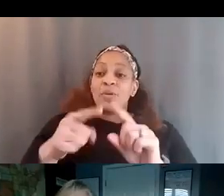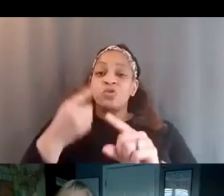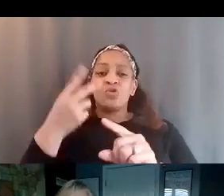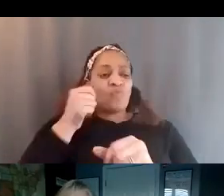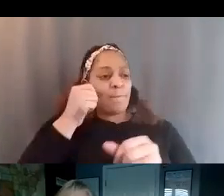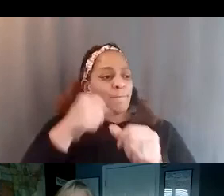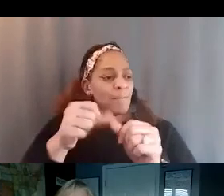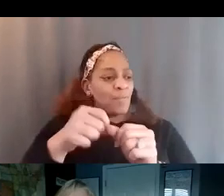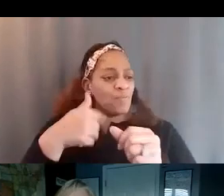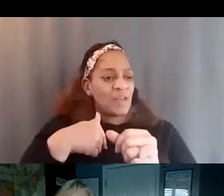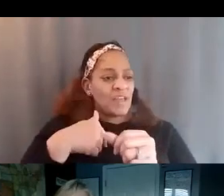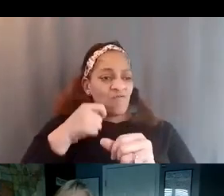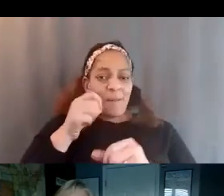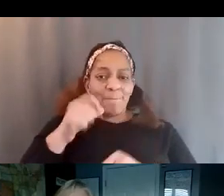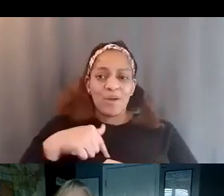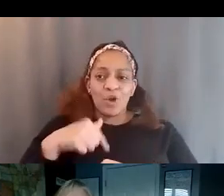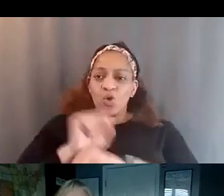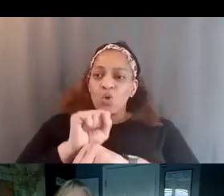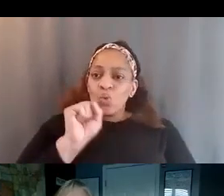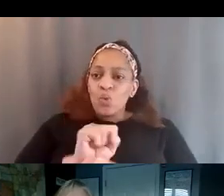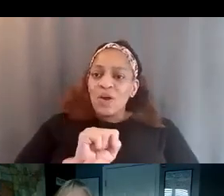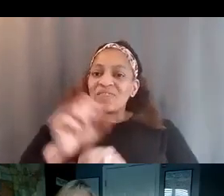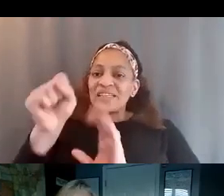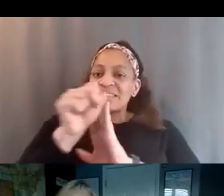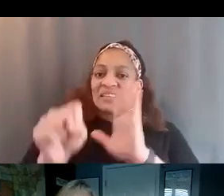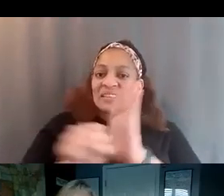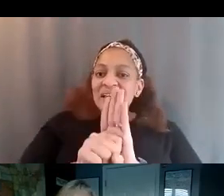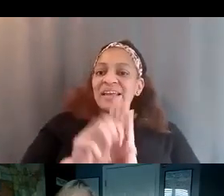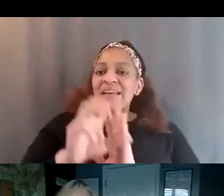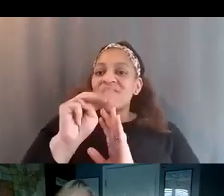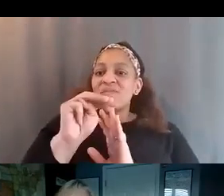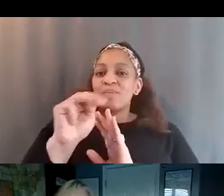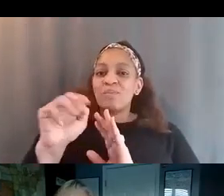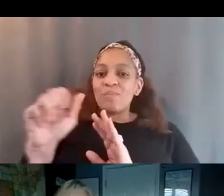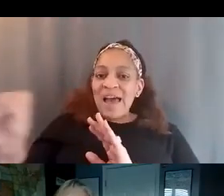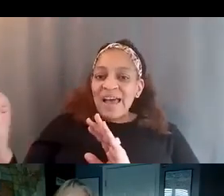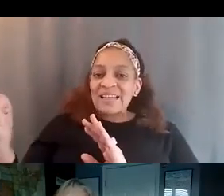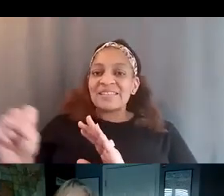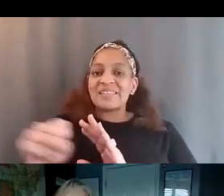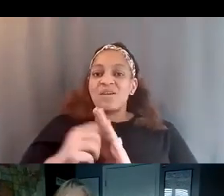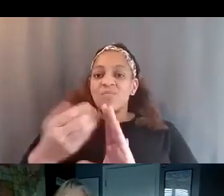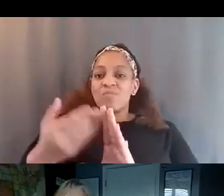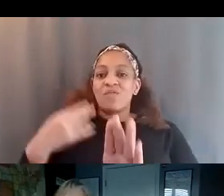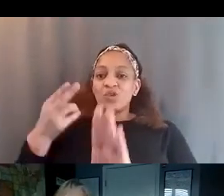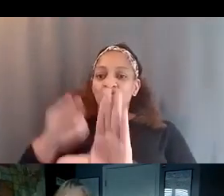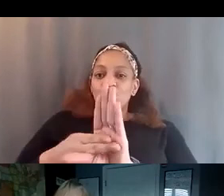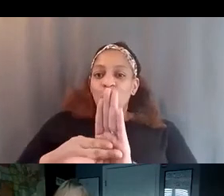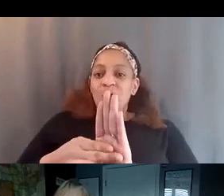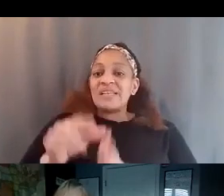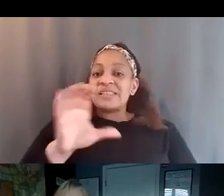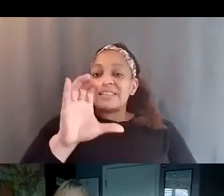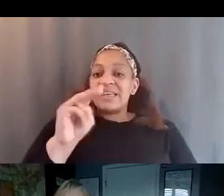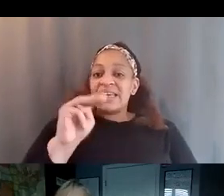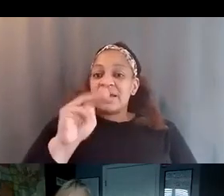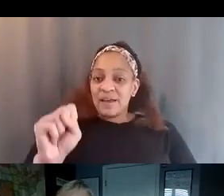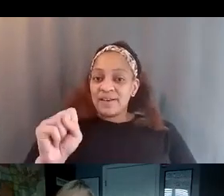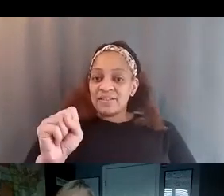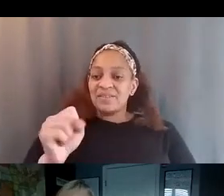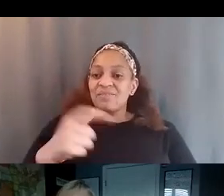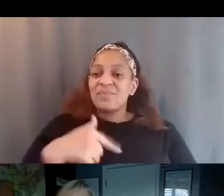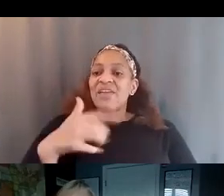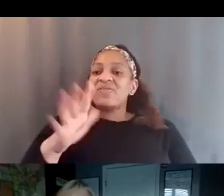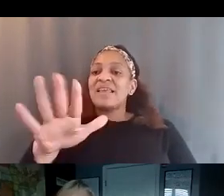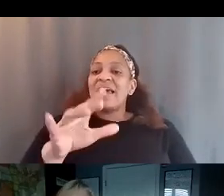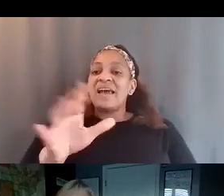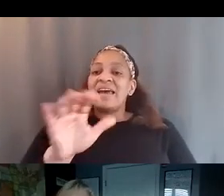time when I worked in the state of Massachusetts before joining CMS. And then the Administration for